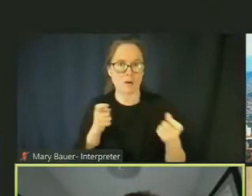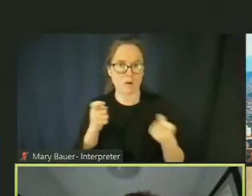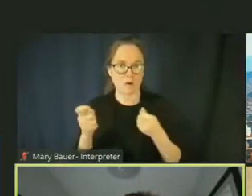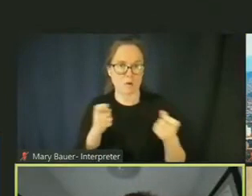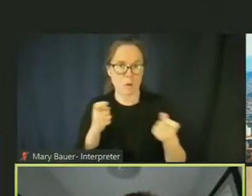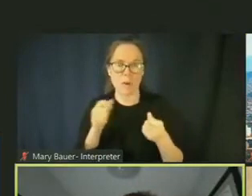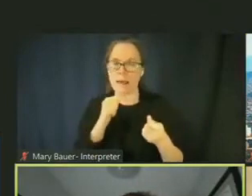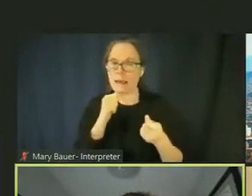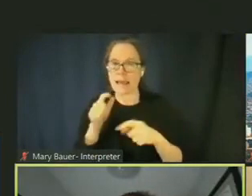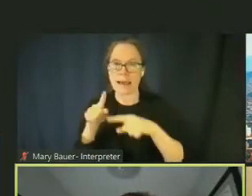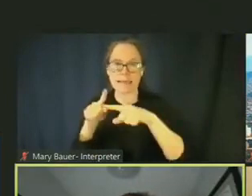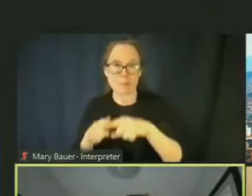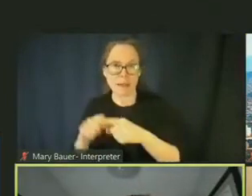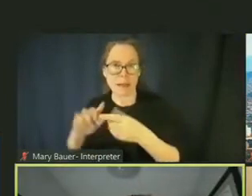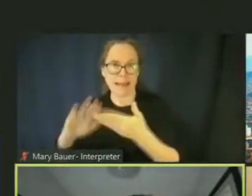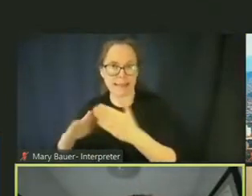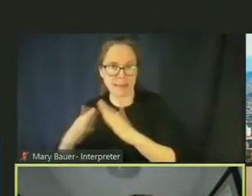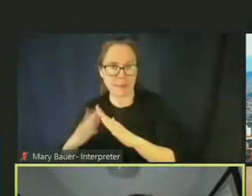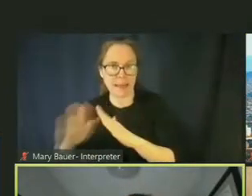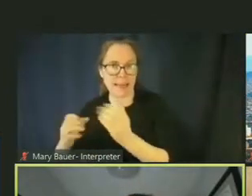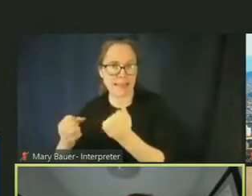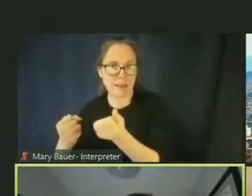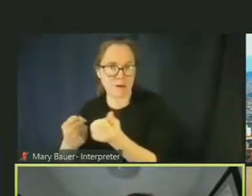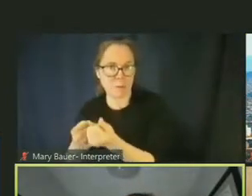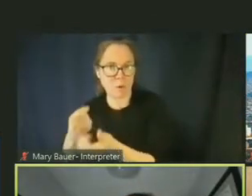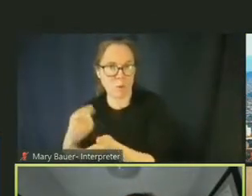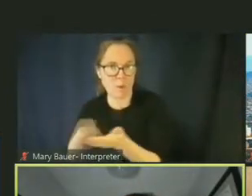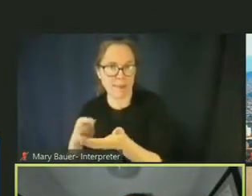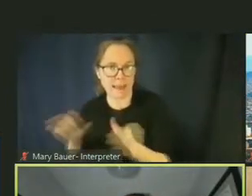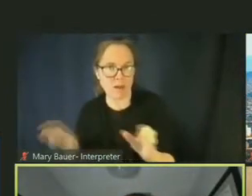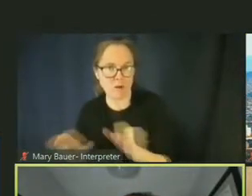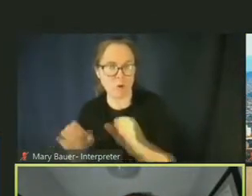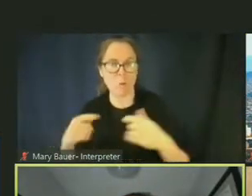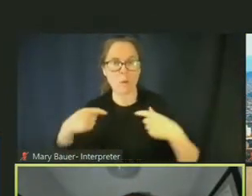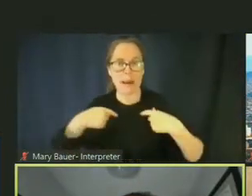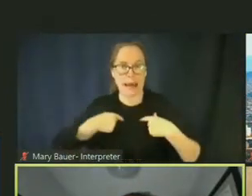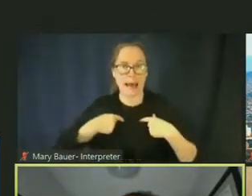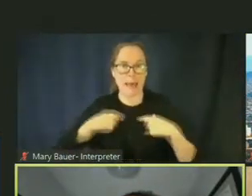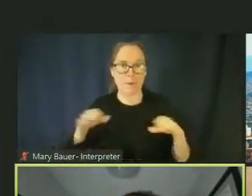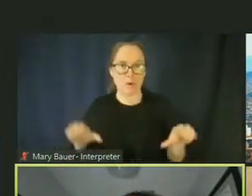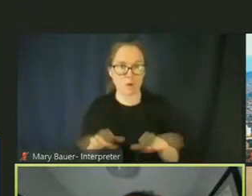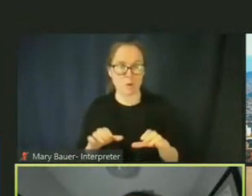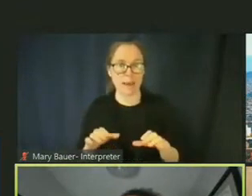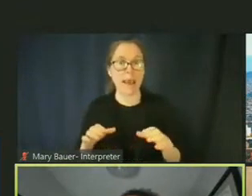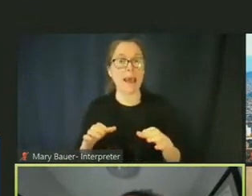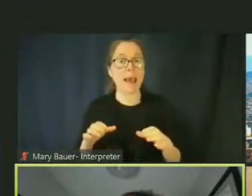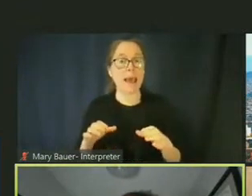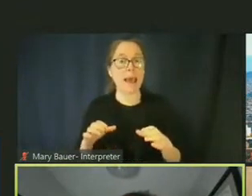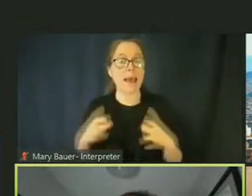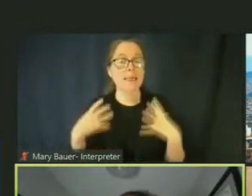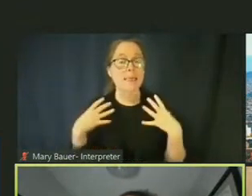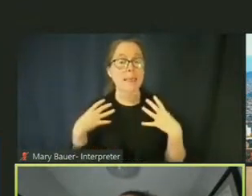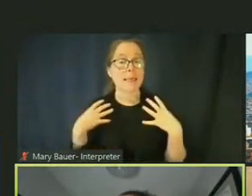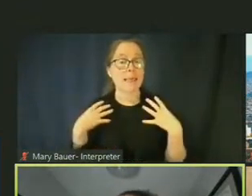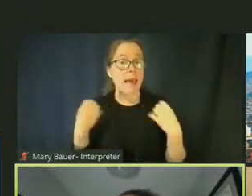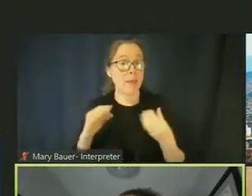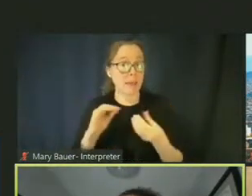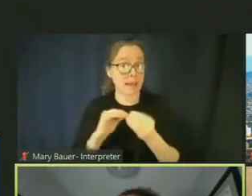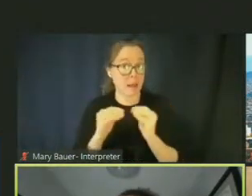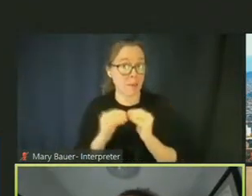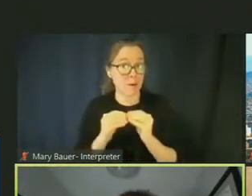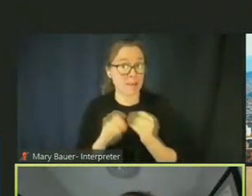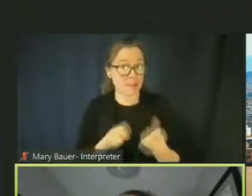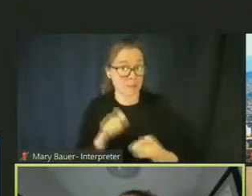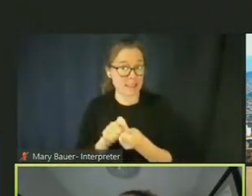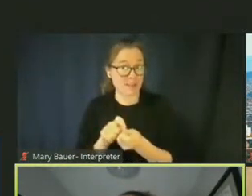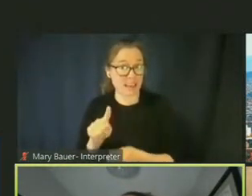my community to support. And we do know that from the public health numbers, as we see, there are certain zip codes, certainly the zip code I live in, which